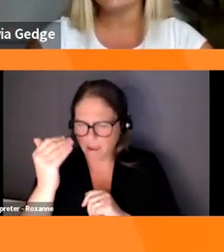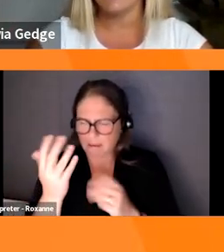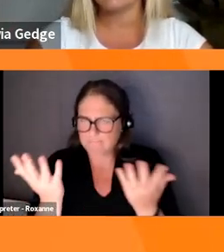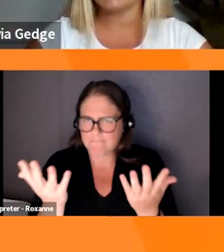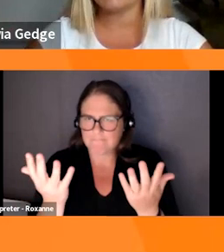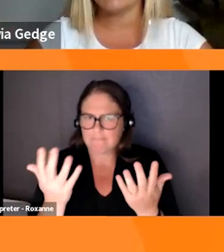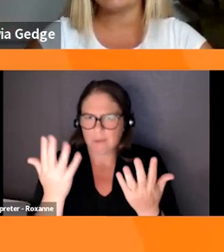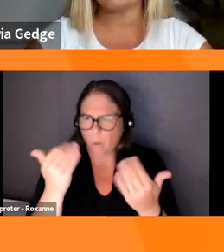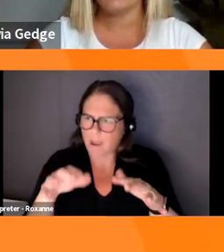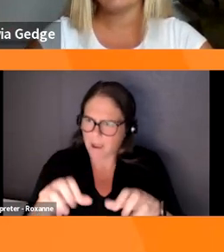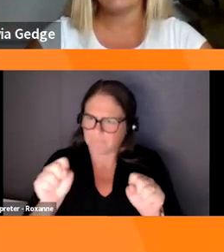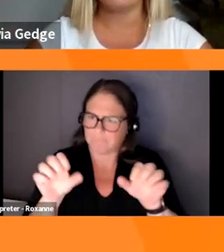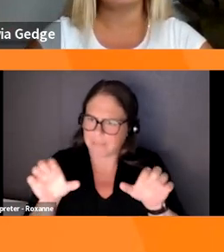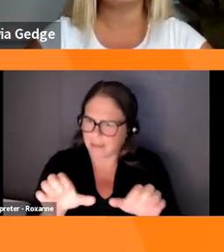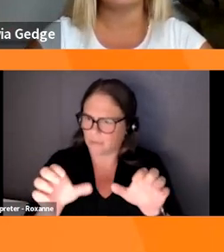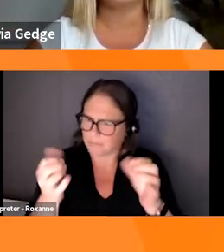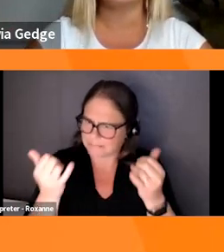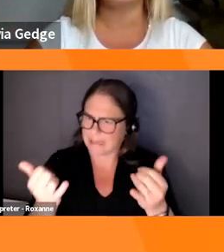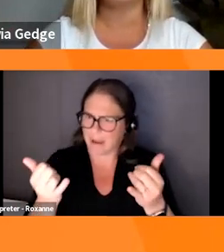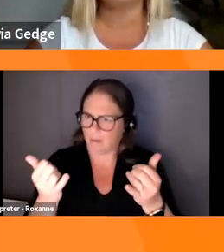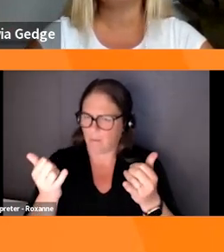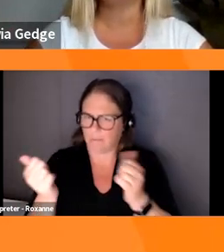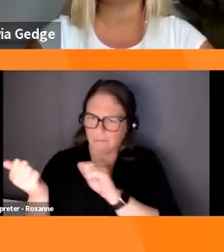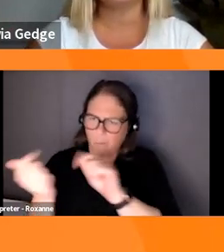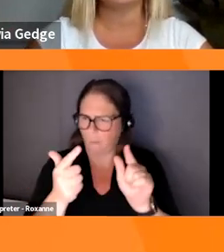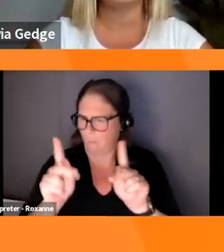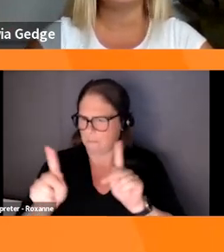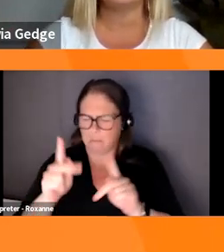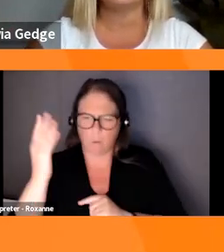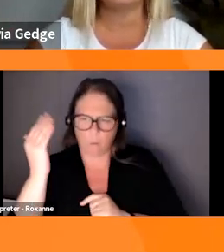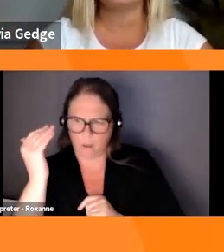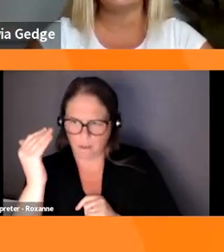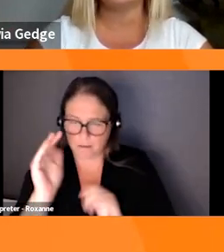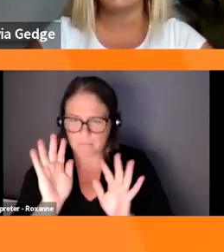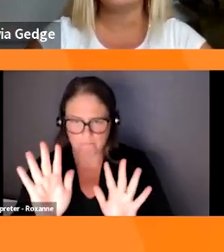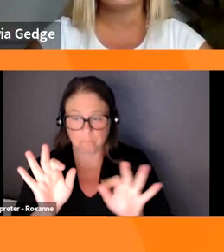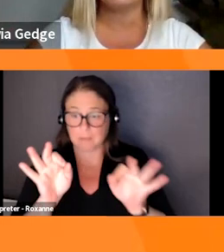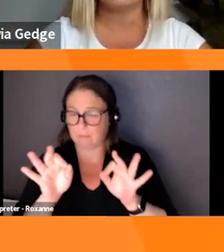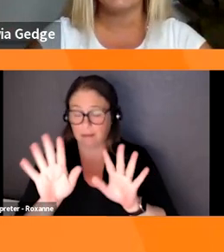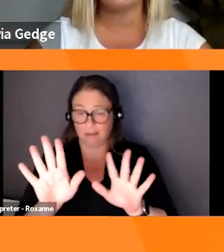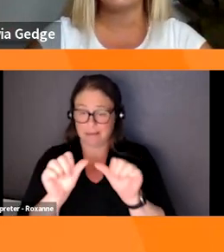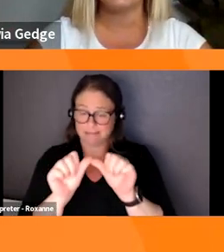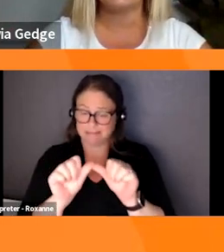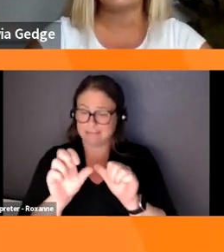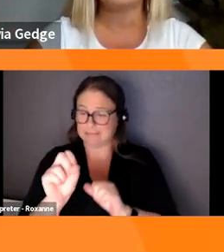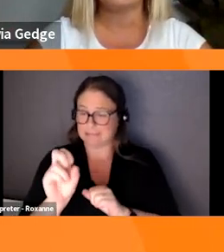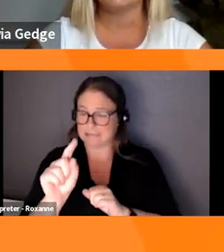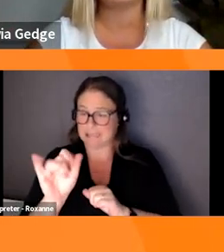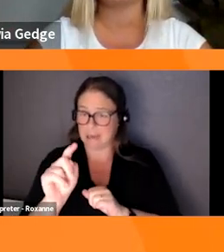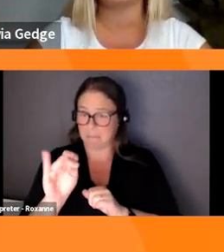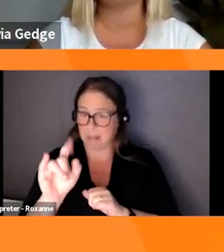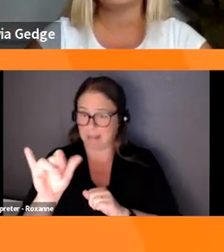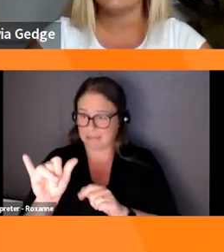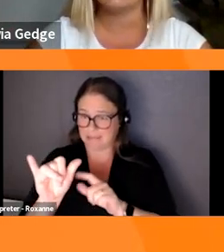we need to take action right now, all of us? So let me just start by saying sustainability, it's not just about doing good for